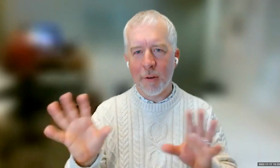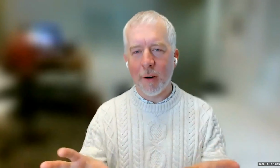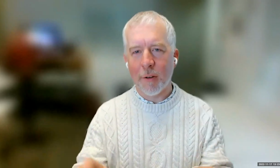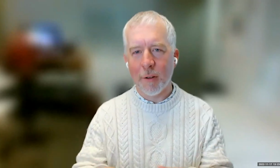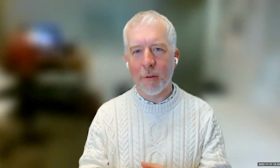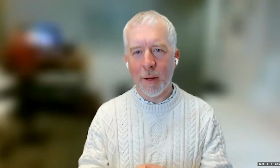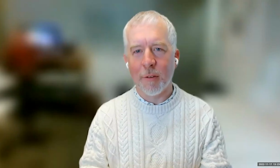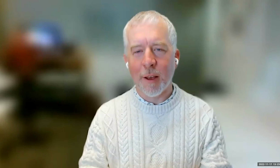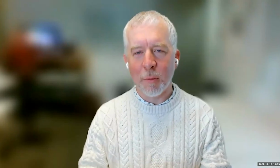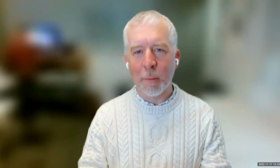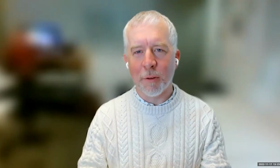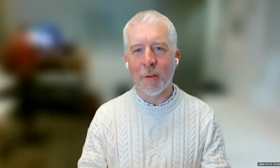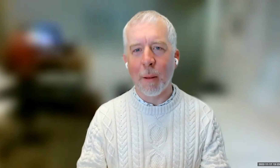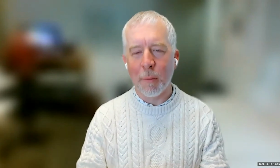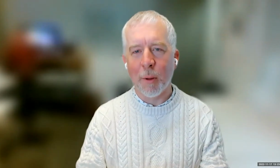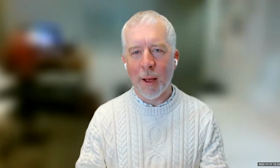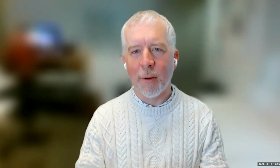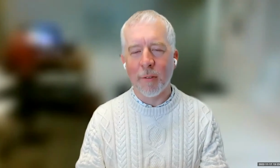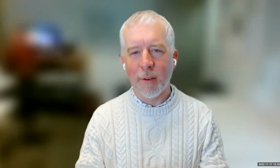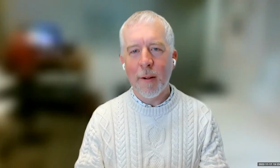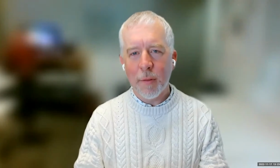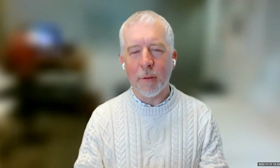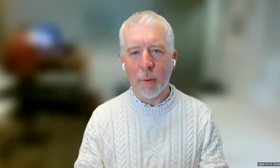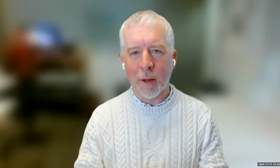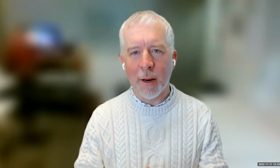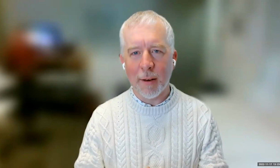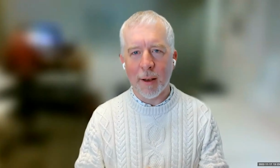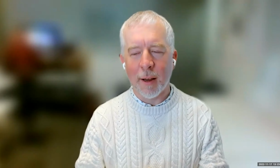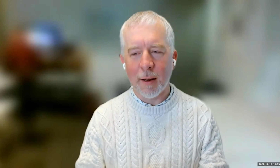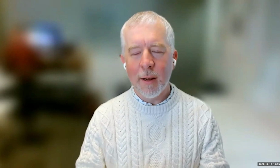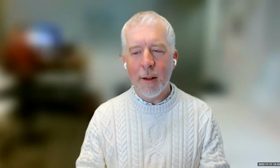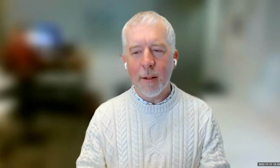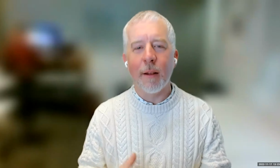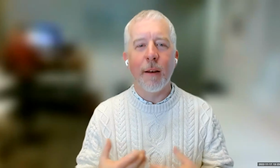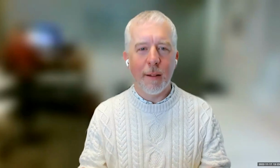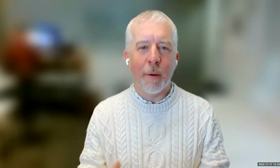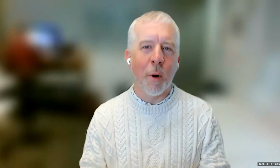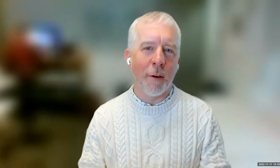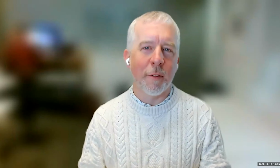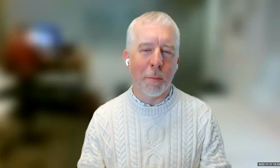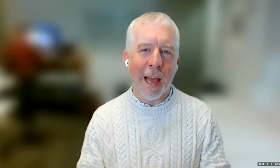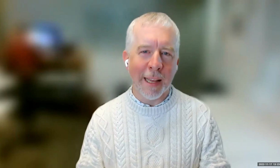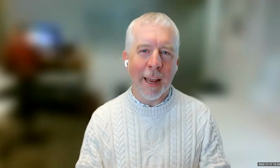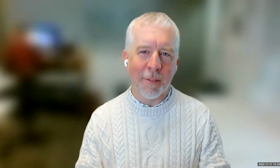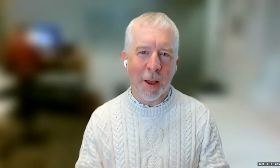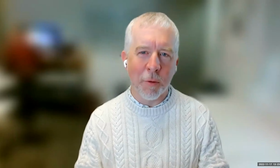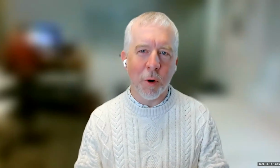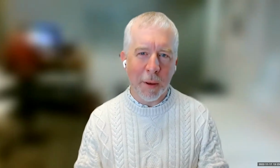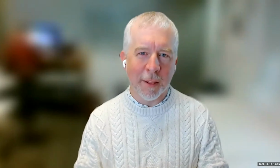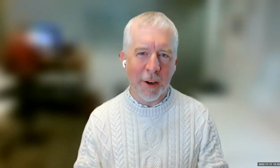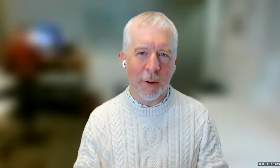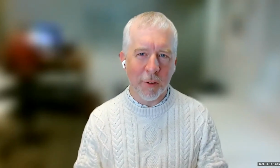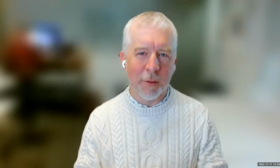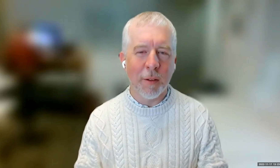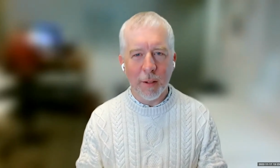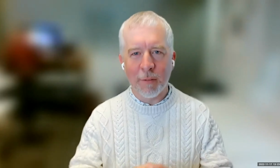thirds or any charts on the screen, just having people describe them out loud is a really great, that requires some planning ahead of time before